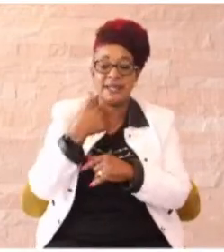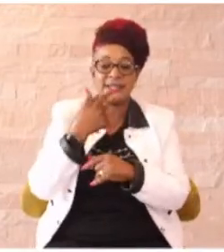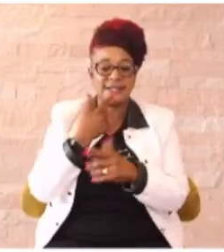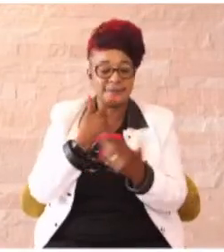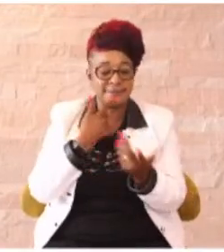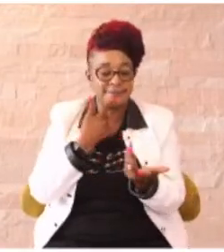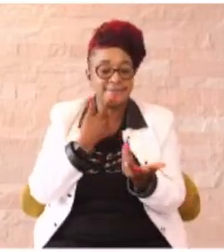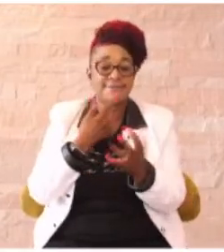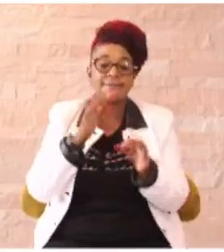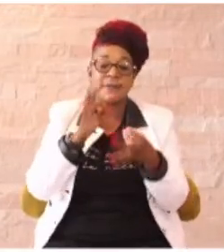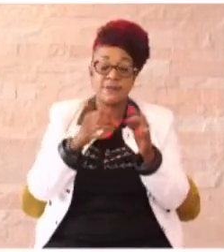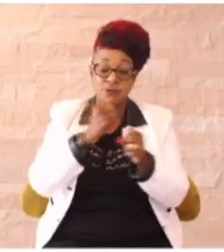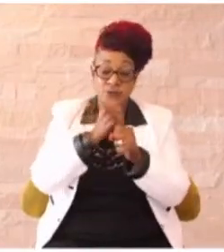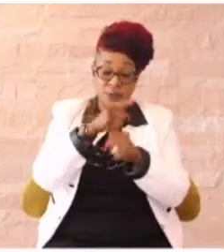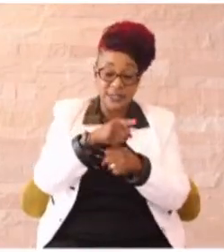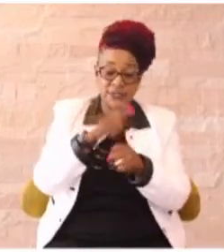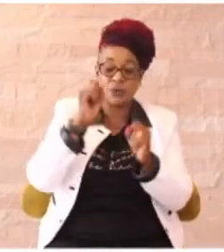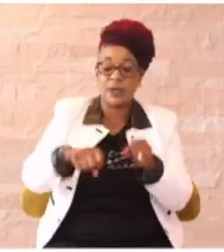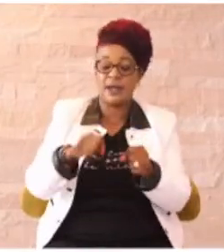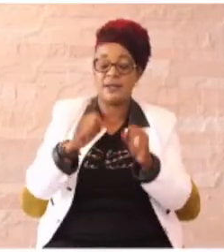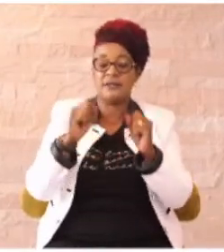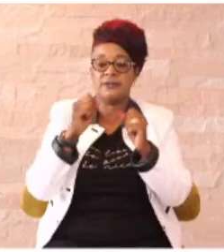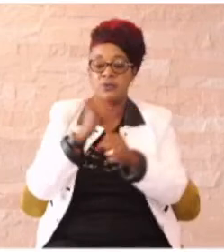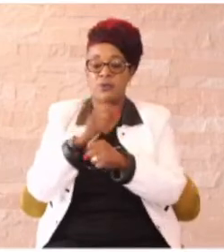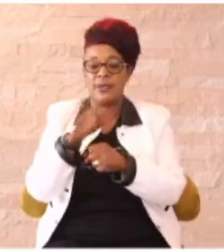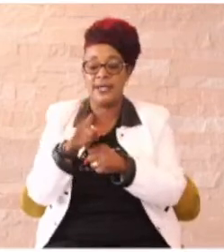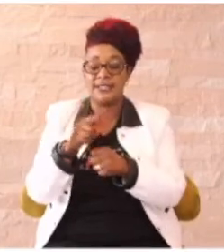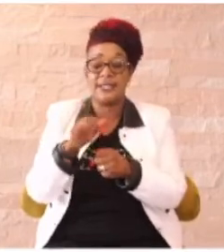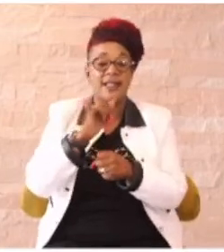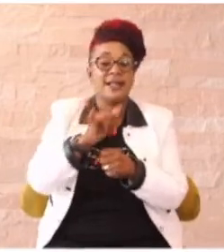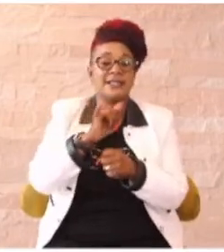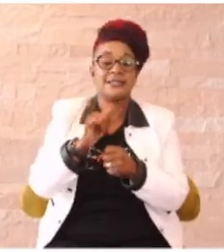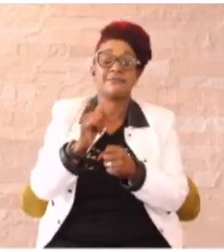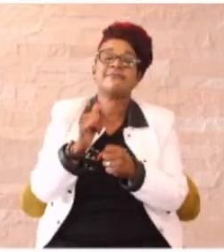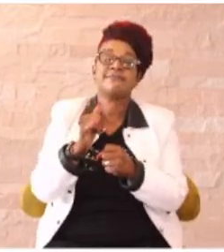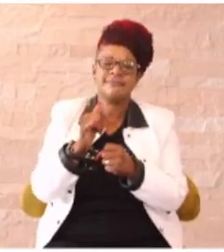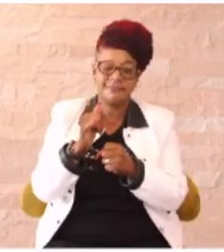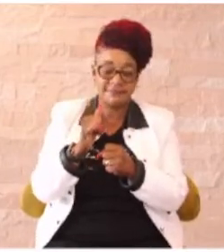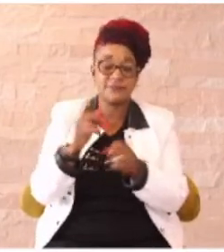this, you'll be able to do this. That really excited me. Thank you.